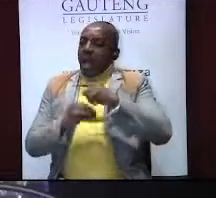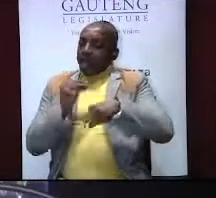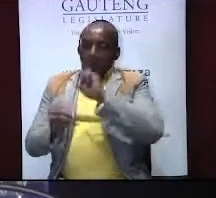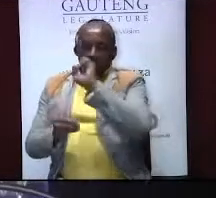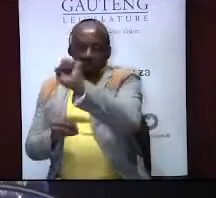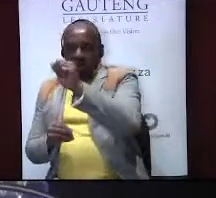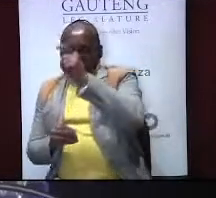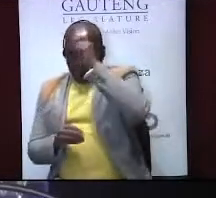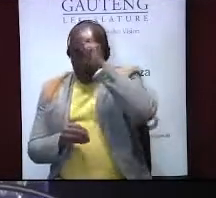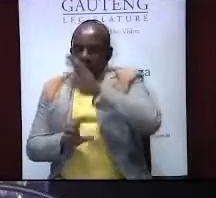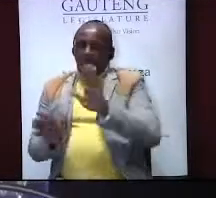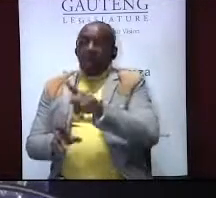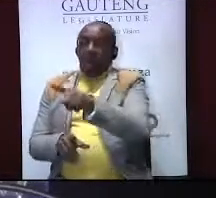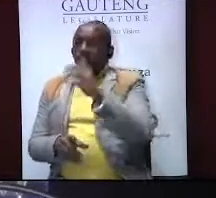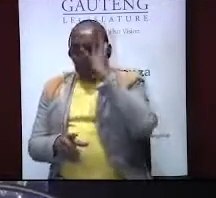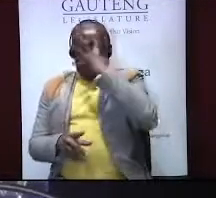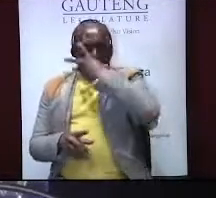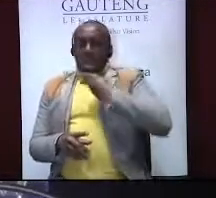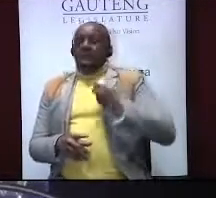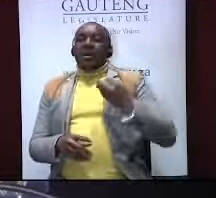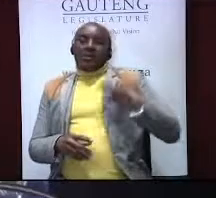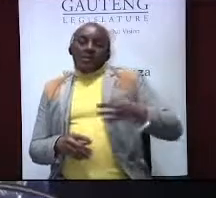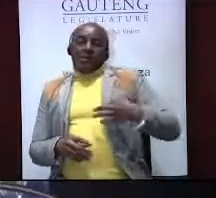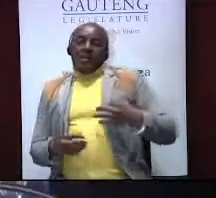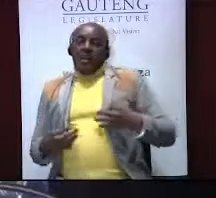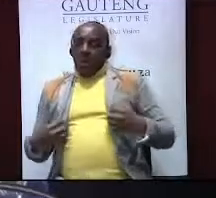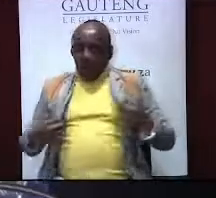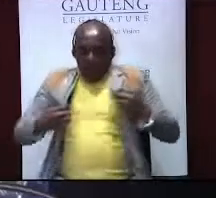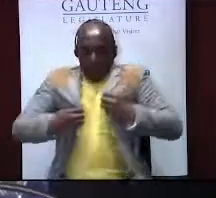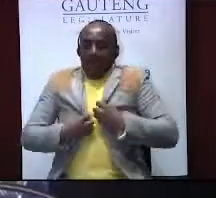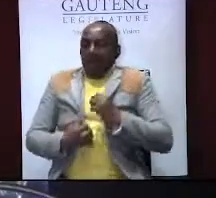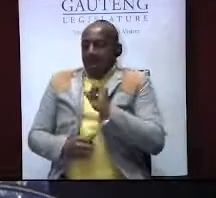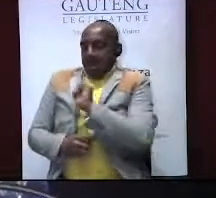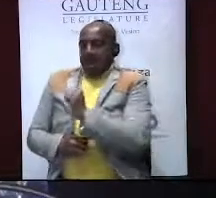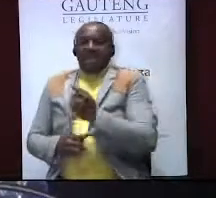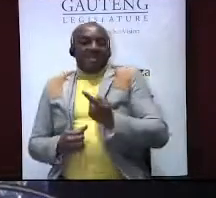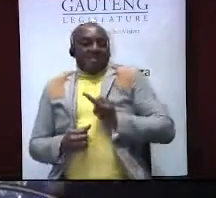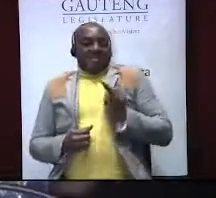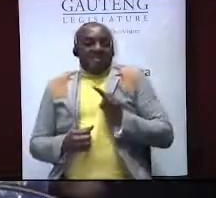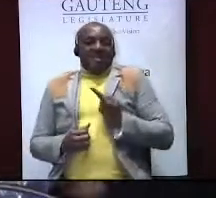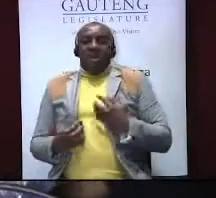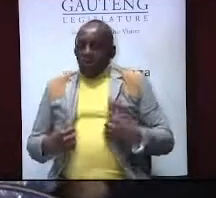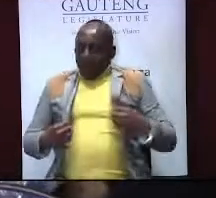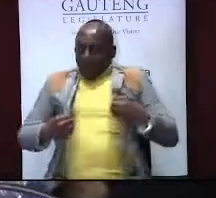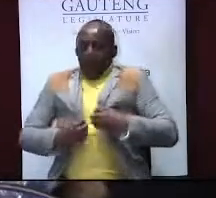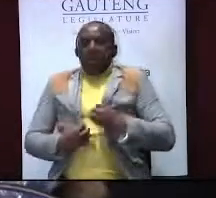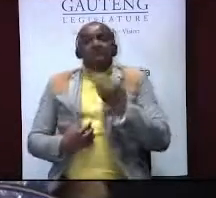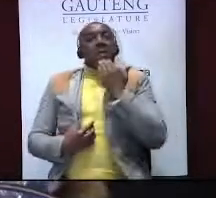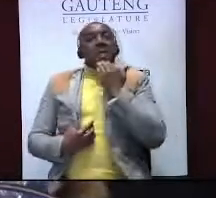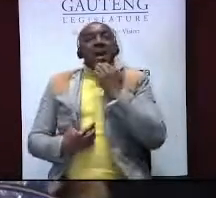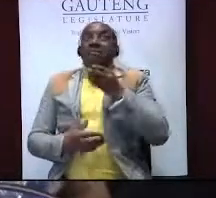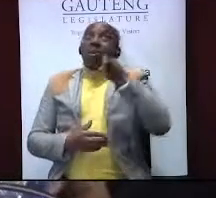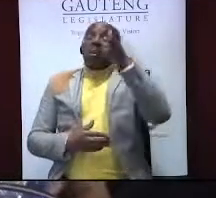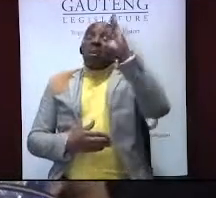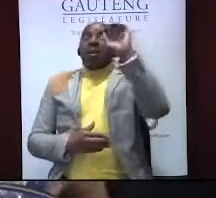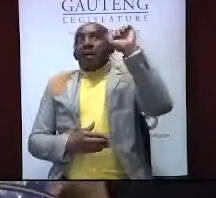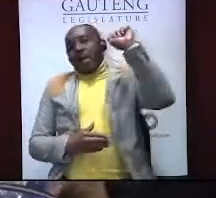This pretty girl, wa aparetse yena, wa aparetse modimo wa gagwe.